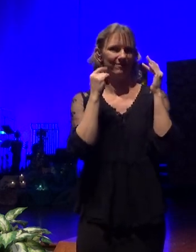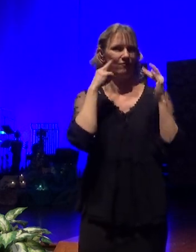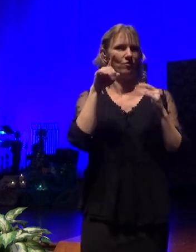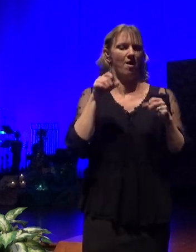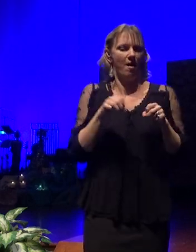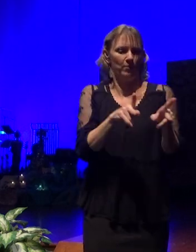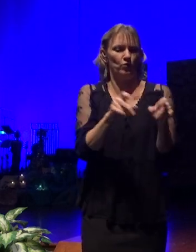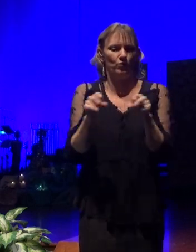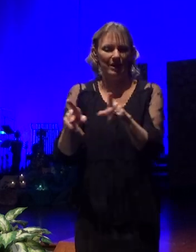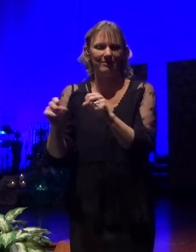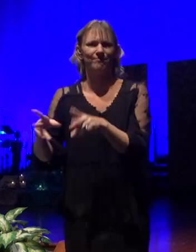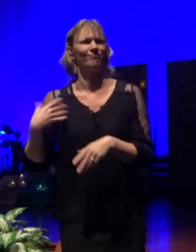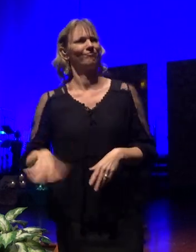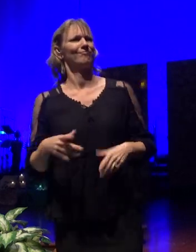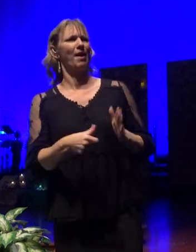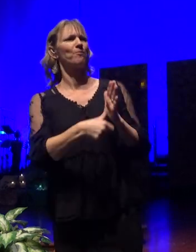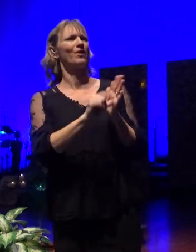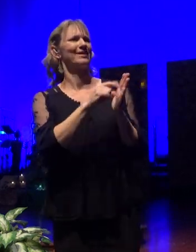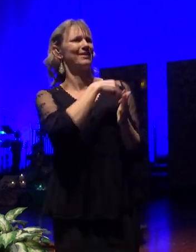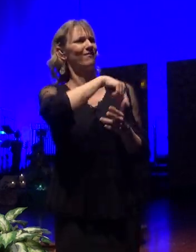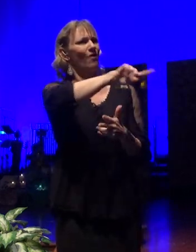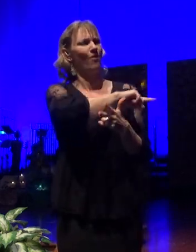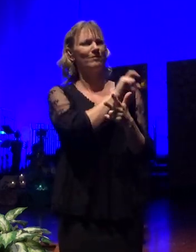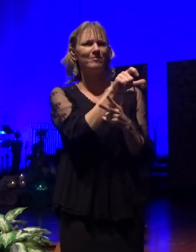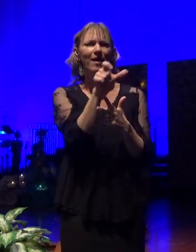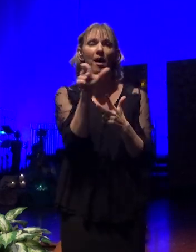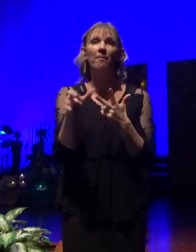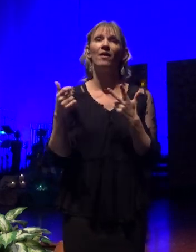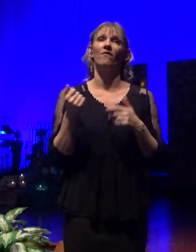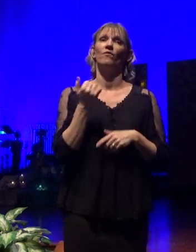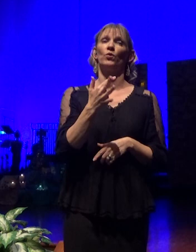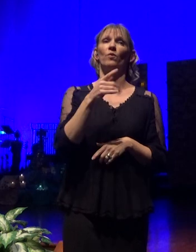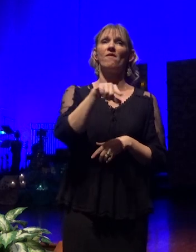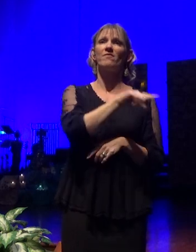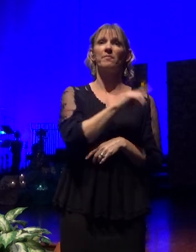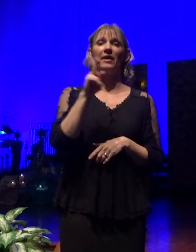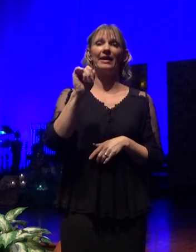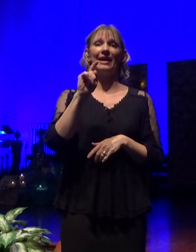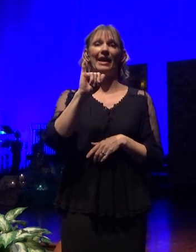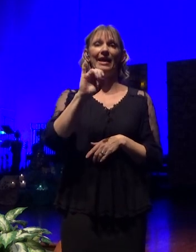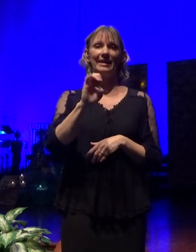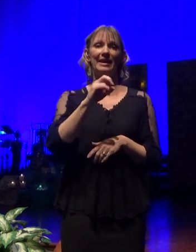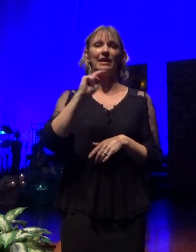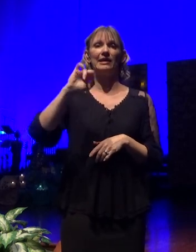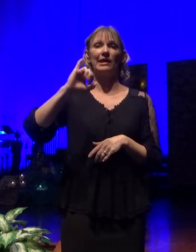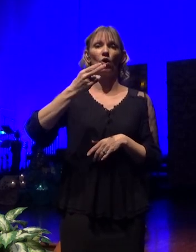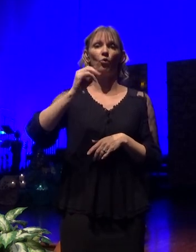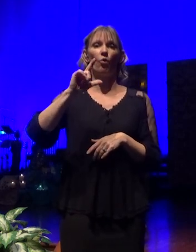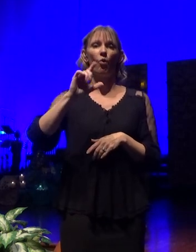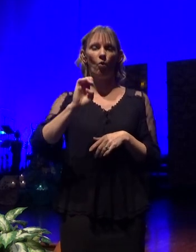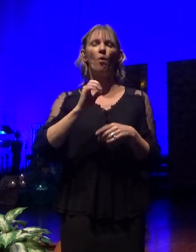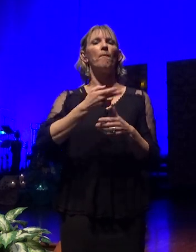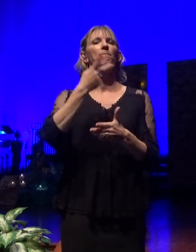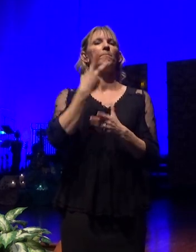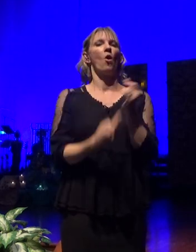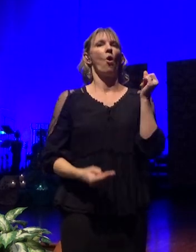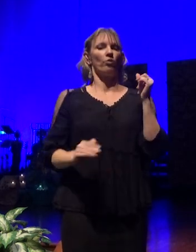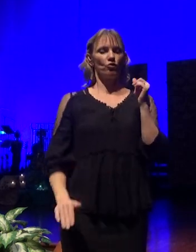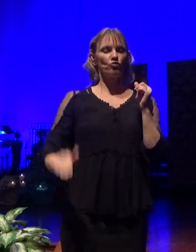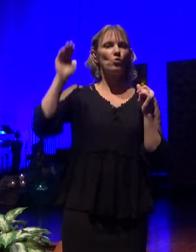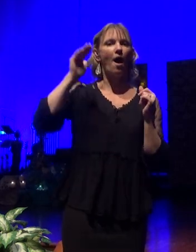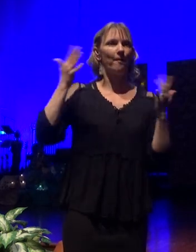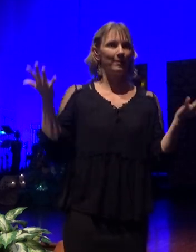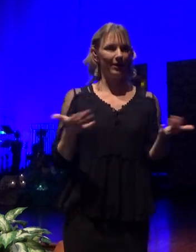Impressive beings of light. And what's fascinating too about a couple of them, Katie and Nicole, both came up through our youth programs. Yeah,